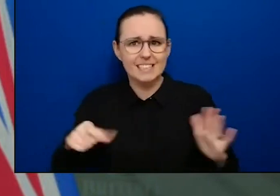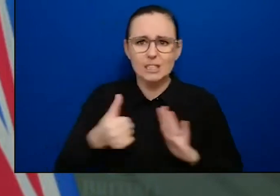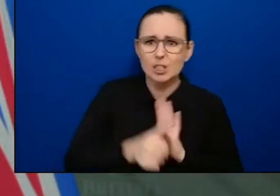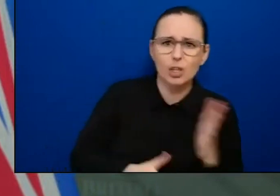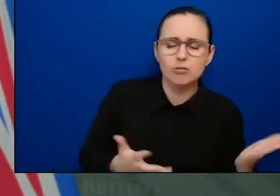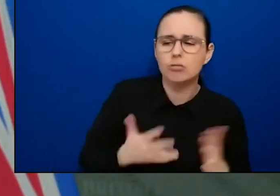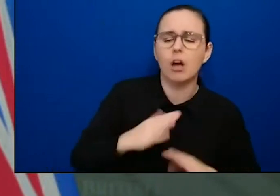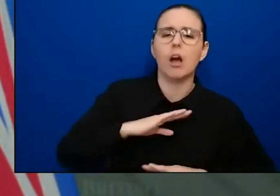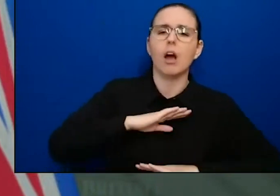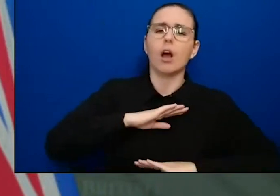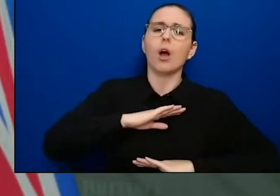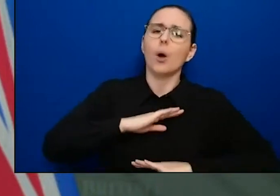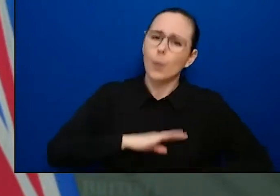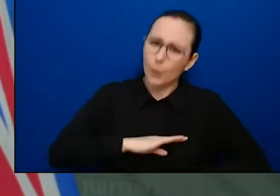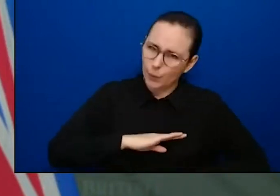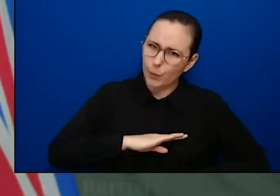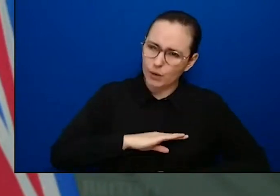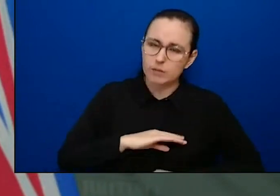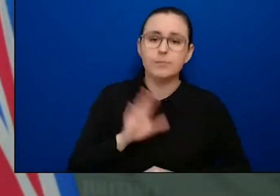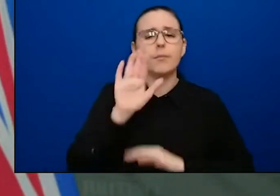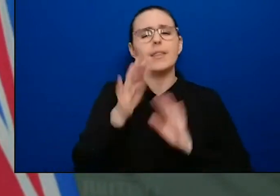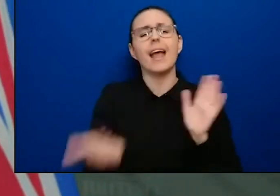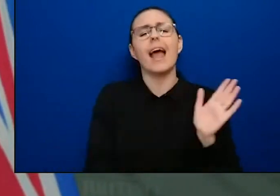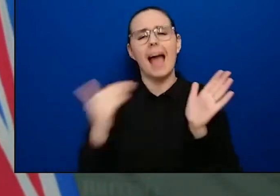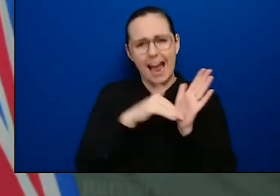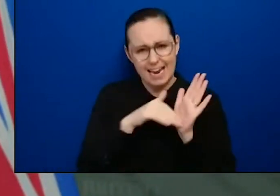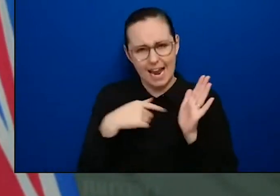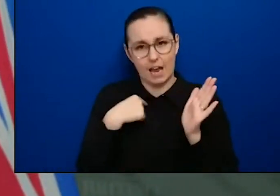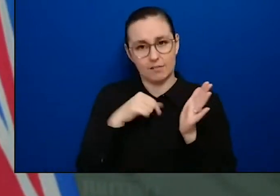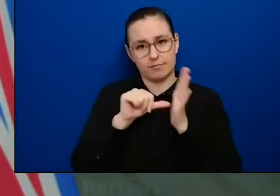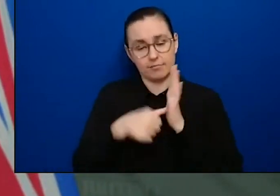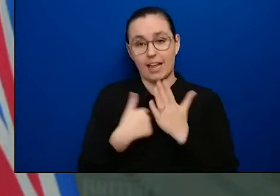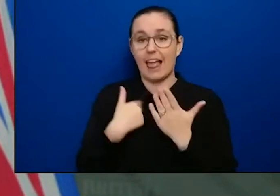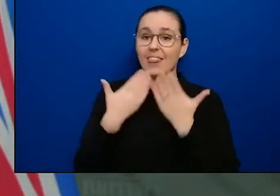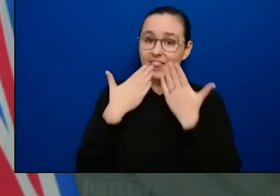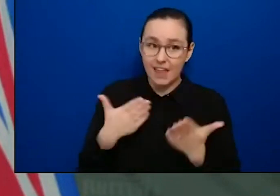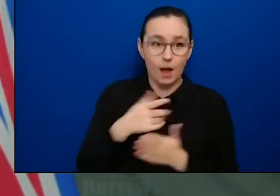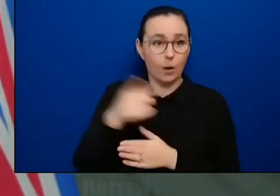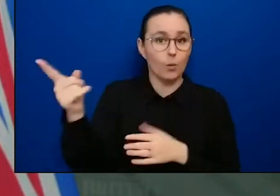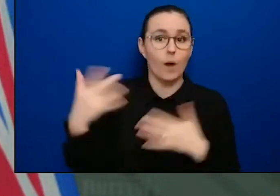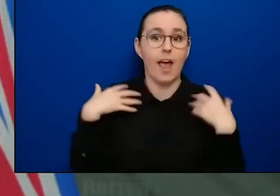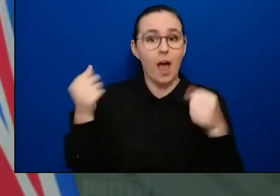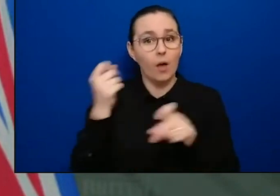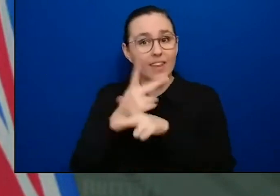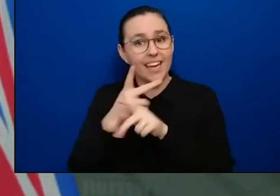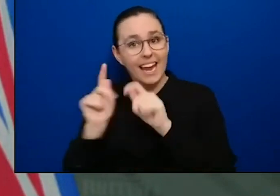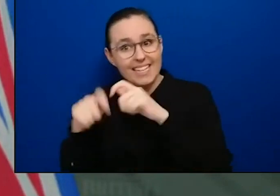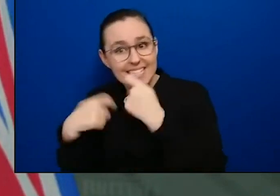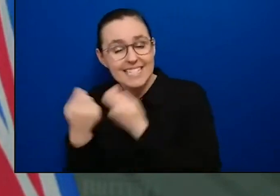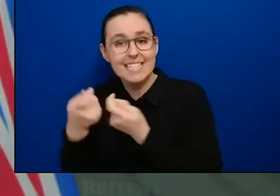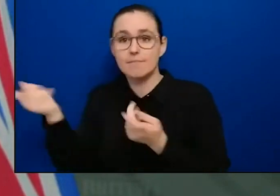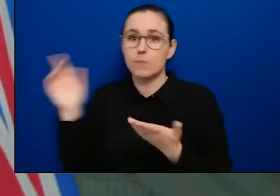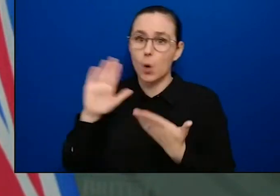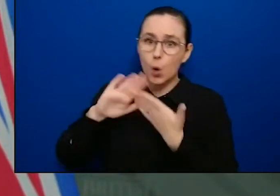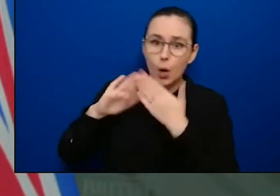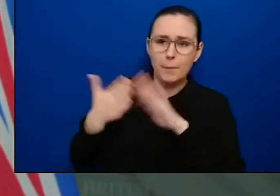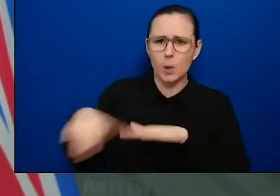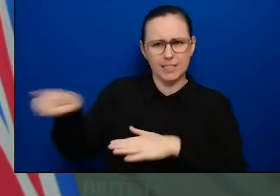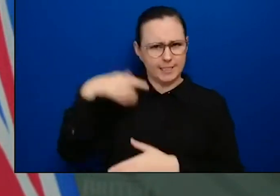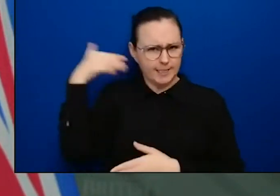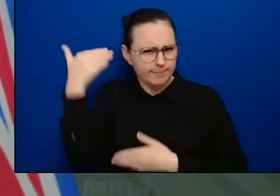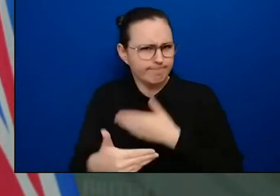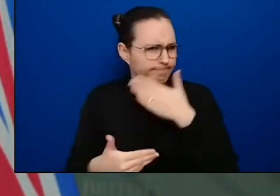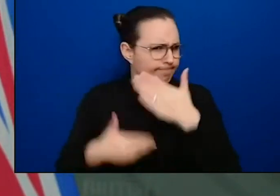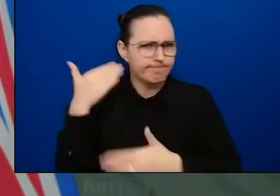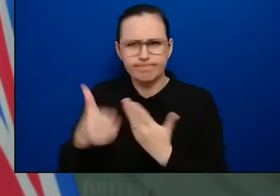resilience by our extraordinary healthcare teams around the province, by communities, what we need to continue to do in our healthcare system